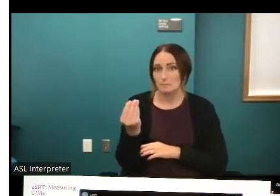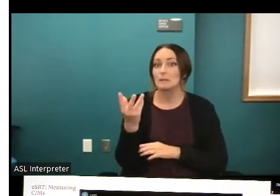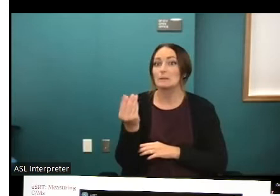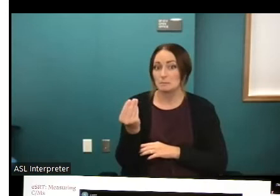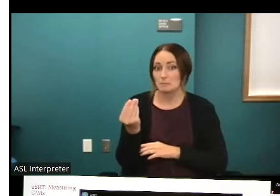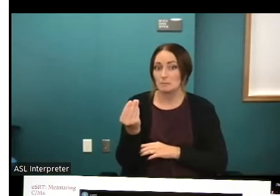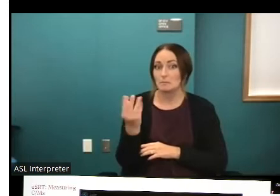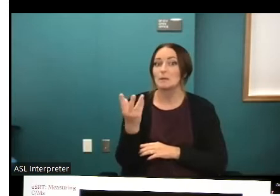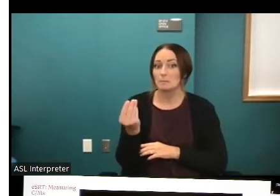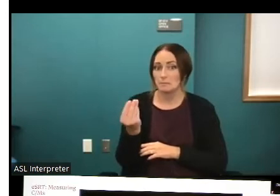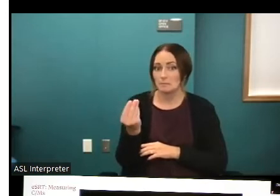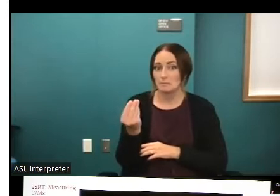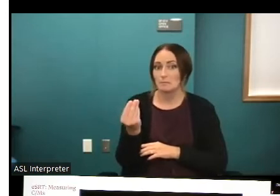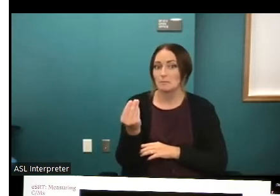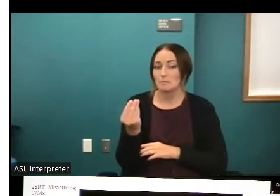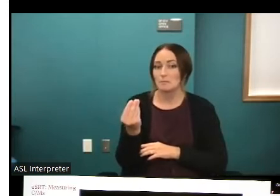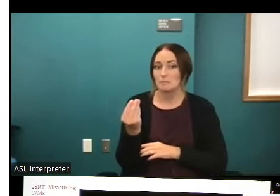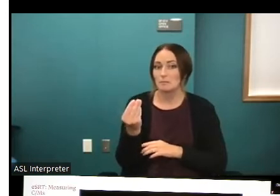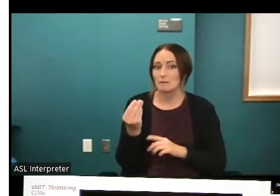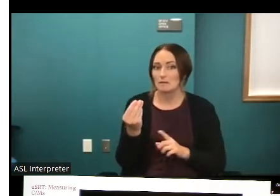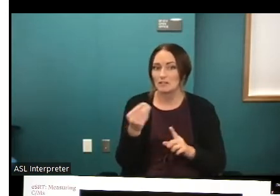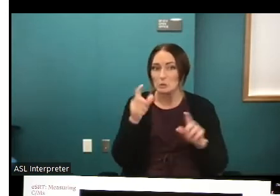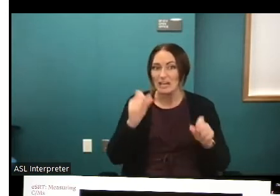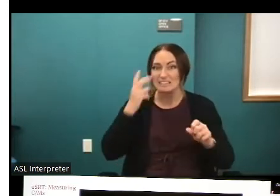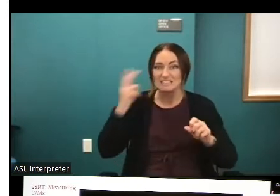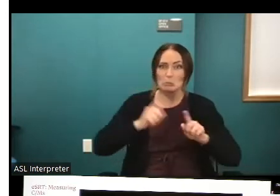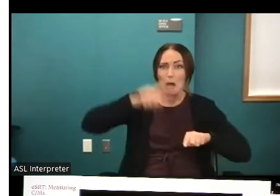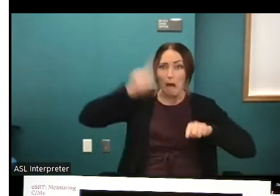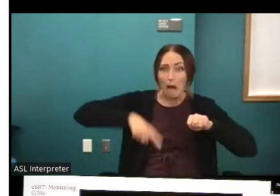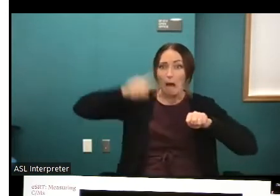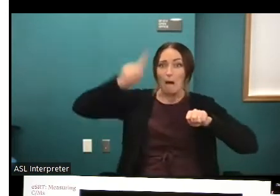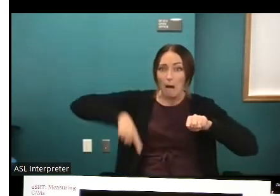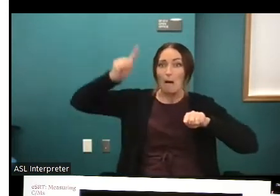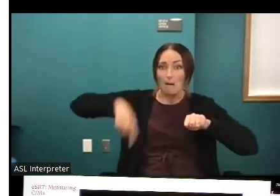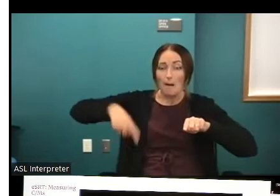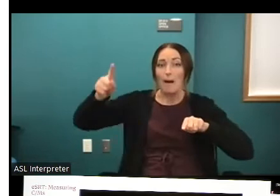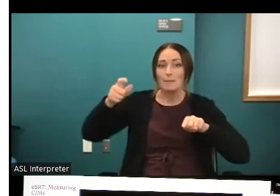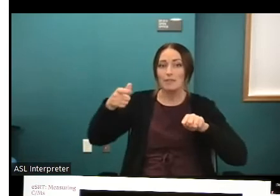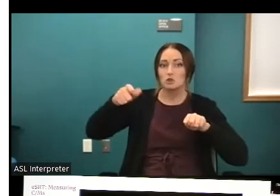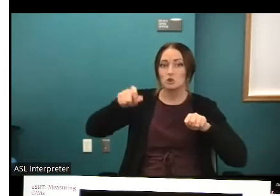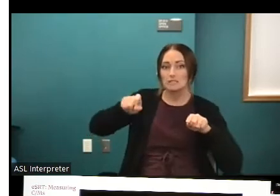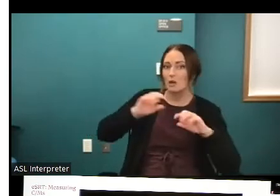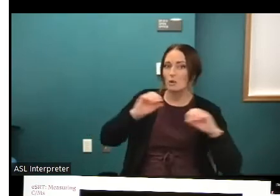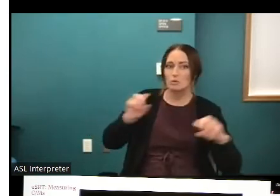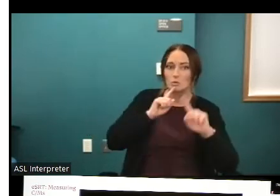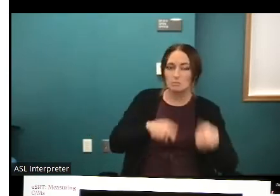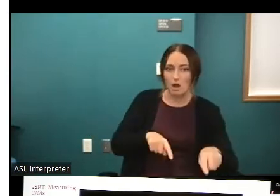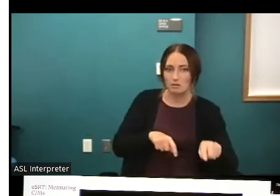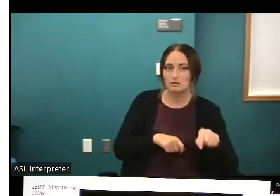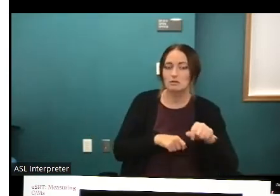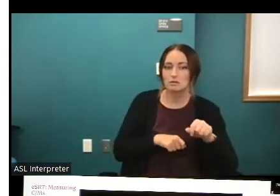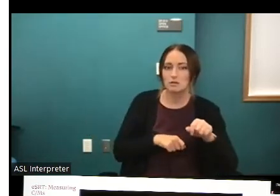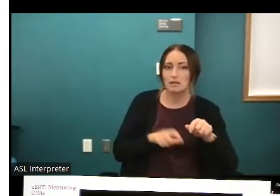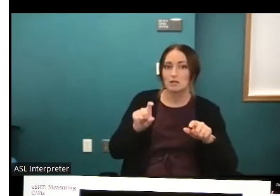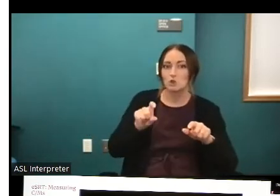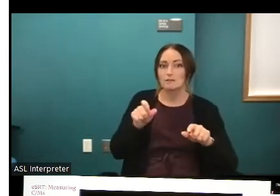So look, it's hard to see, I know. There's like giant, and then he turned it down and there's no response.